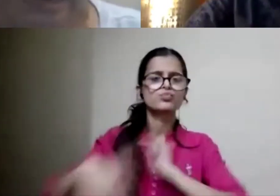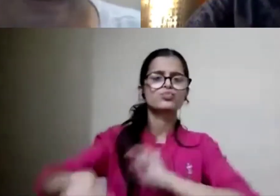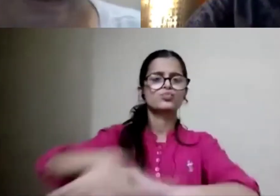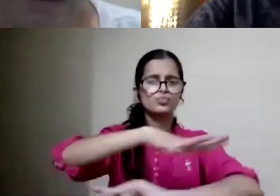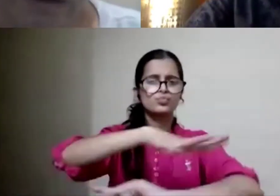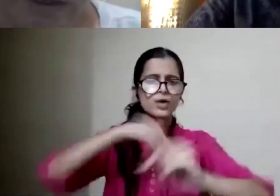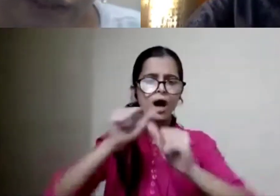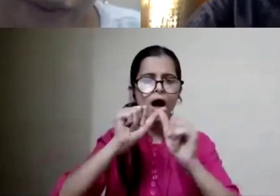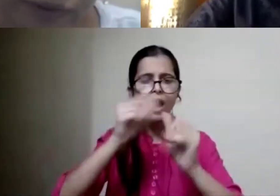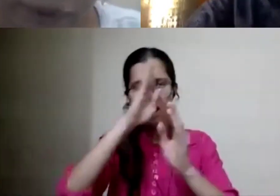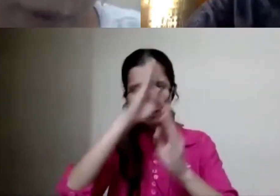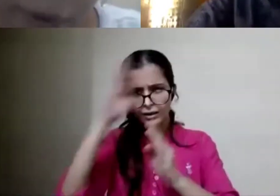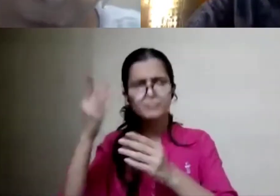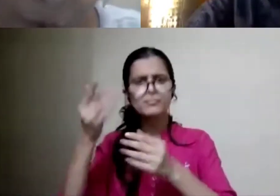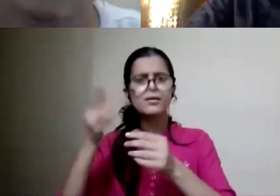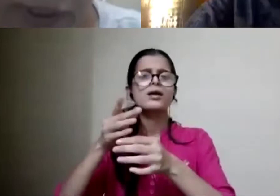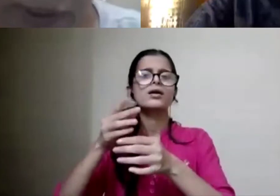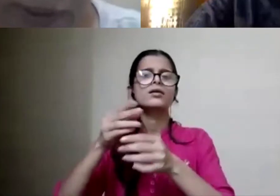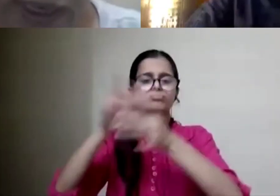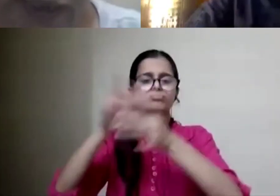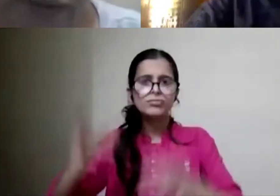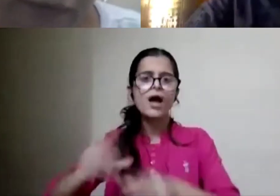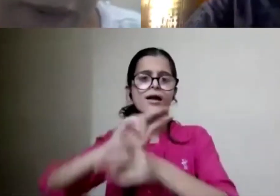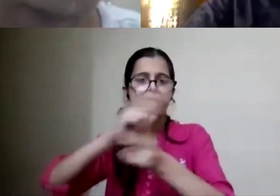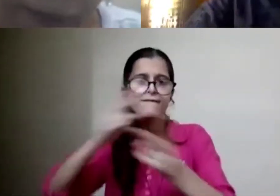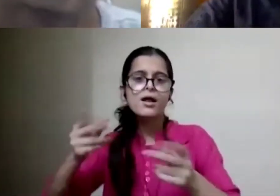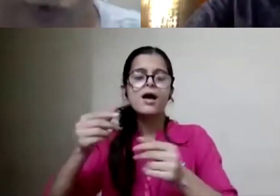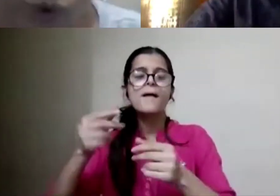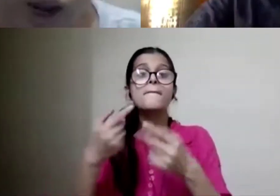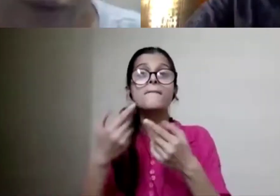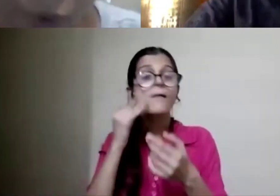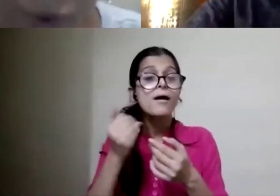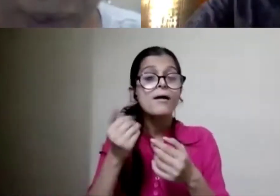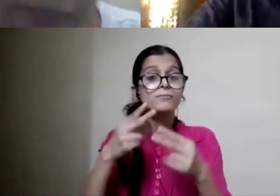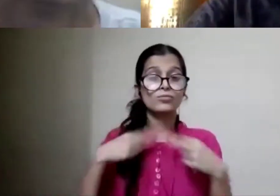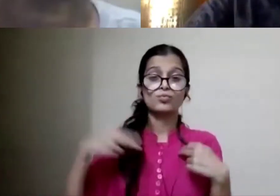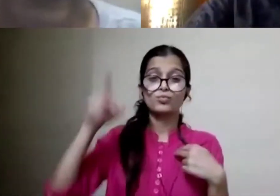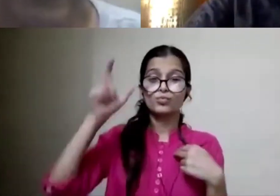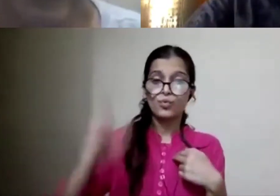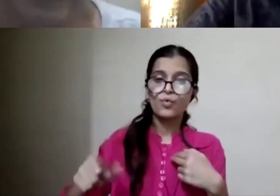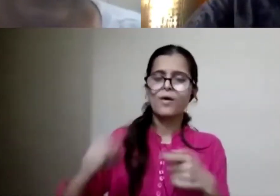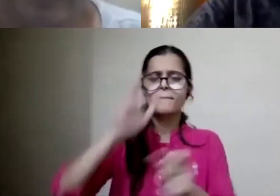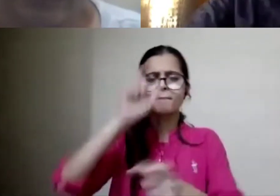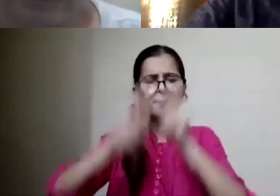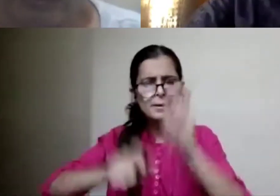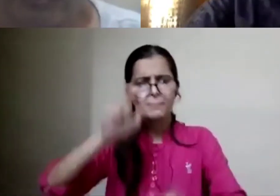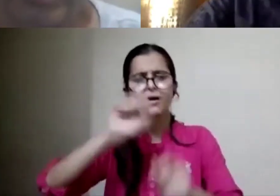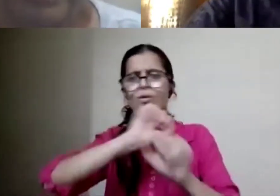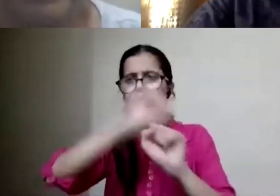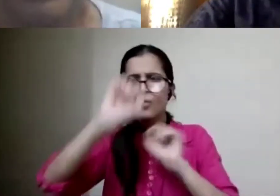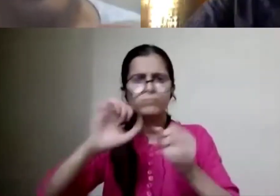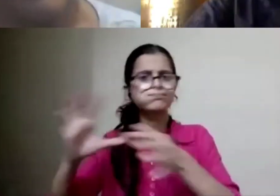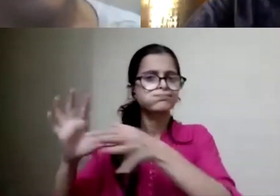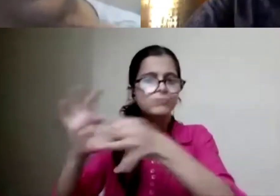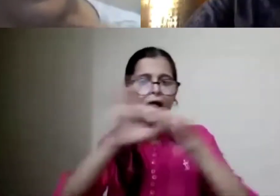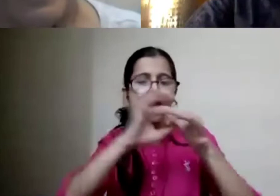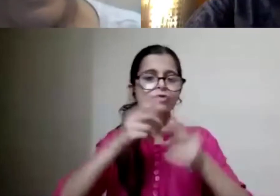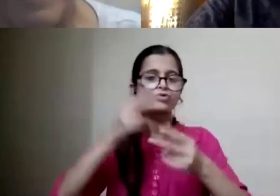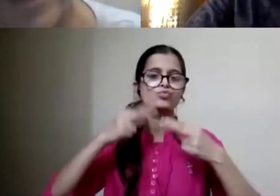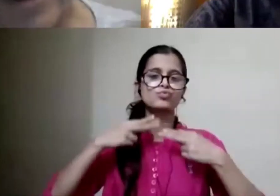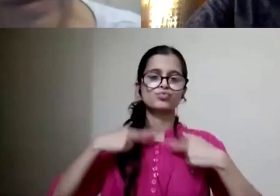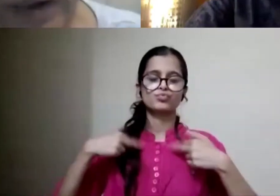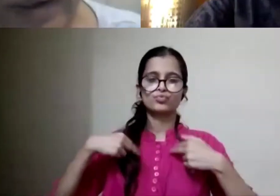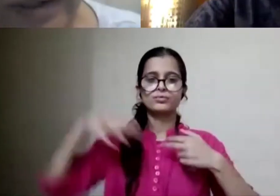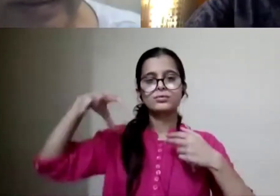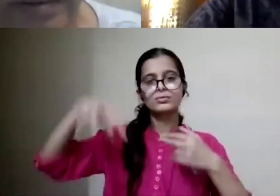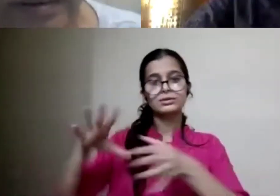because the lawyers and the people who are more intimately connected with the judicial system, their